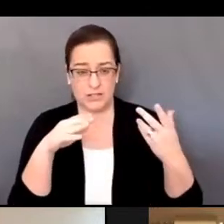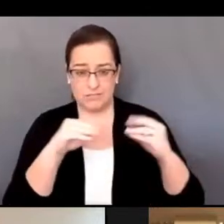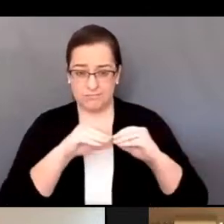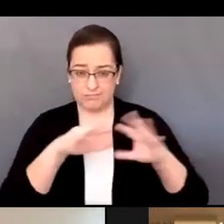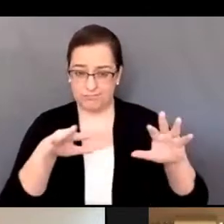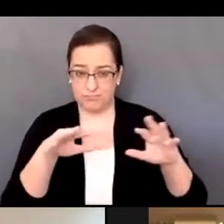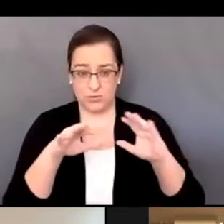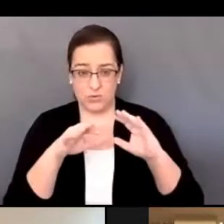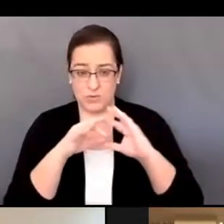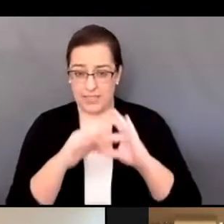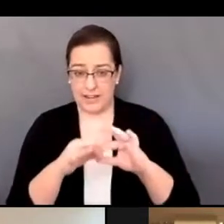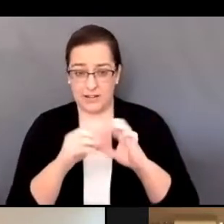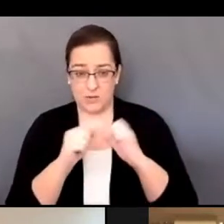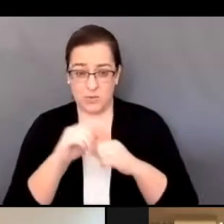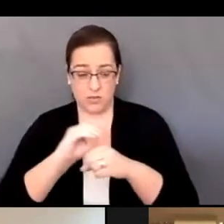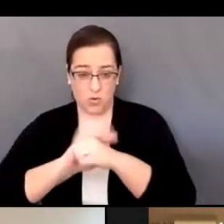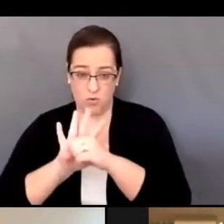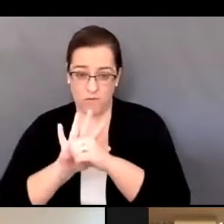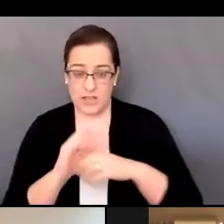to COVID?